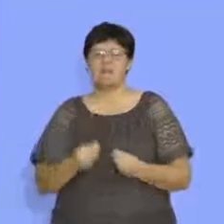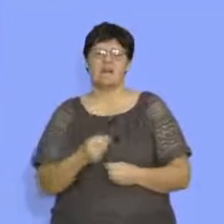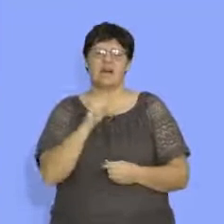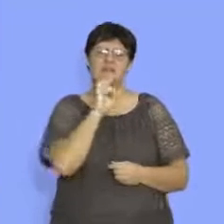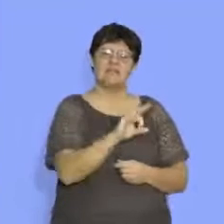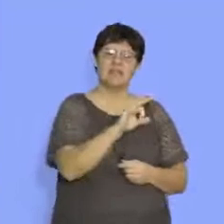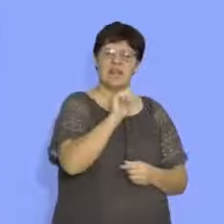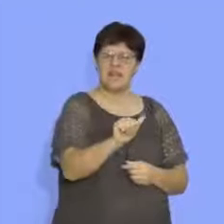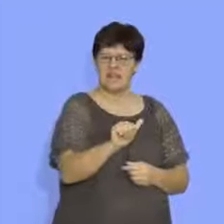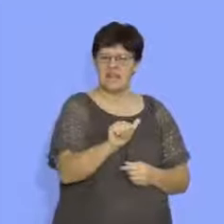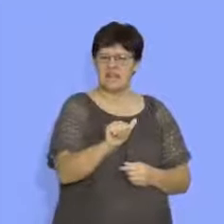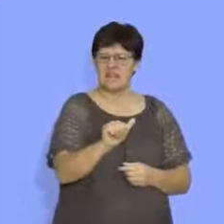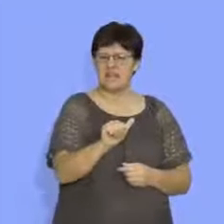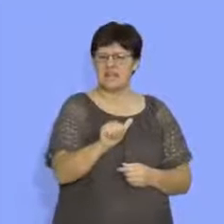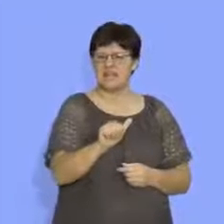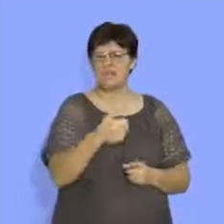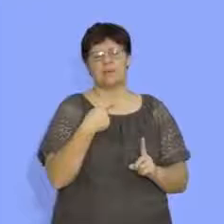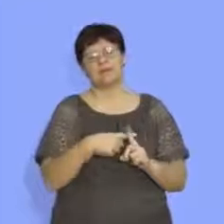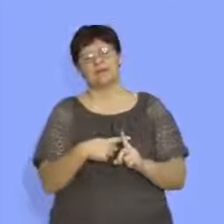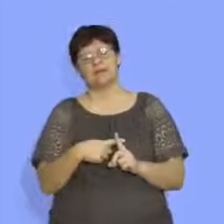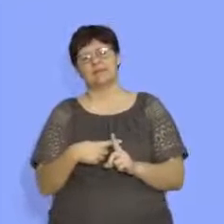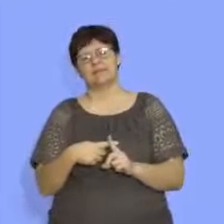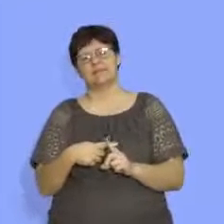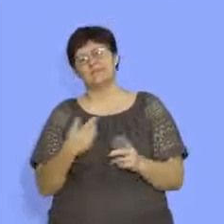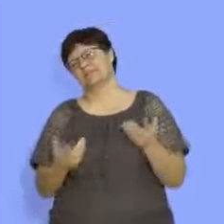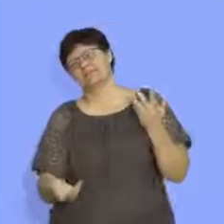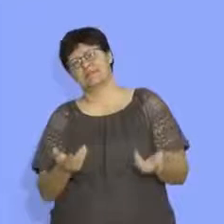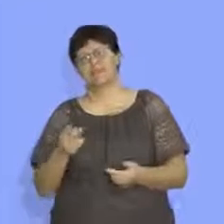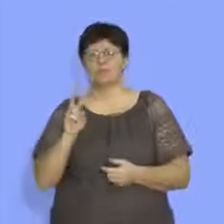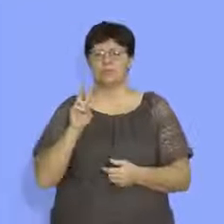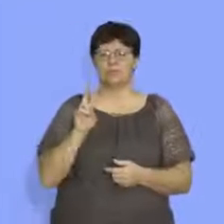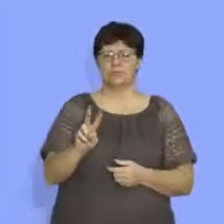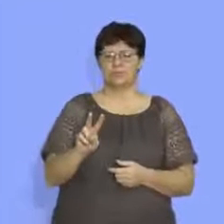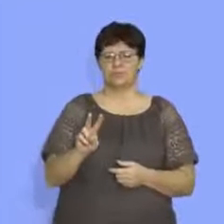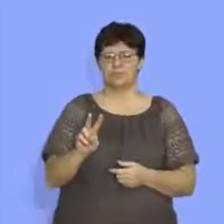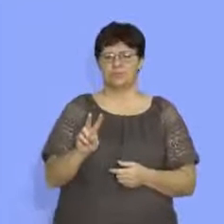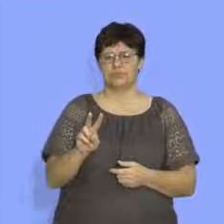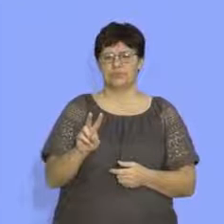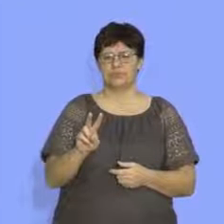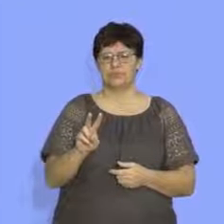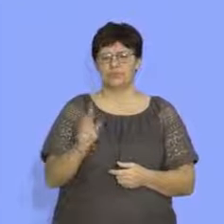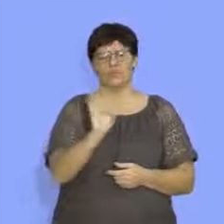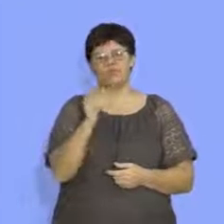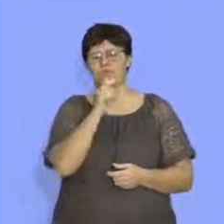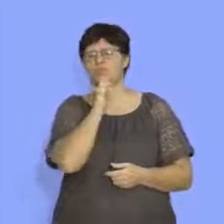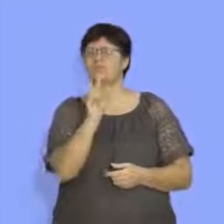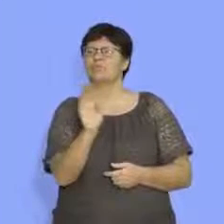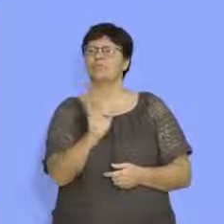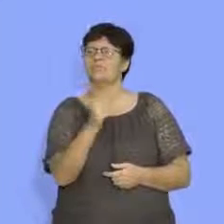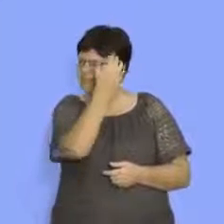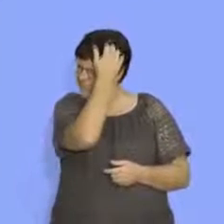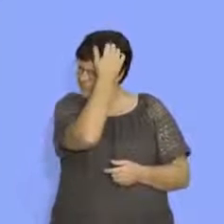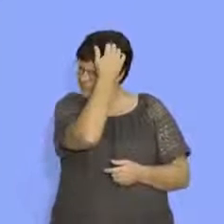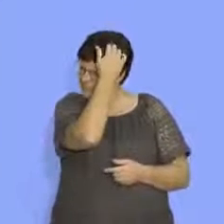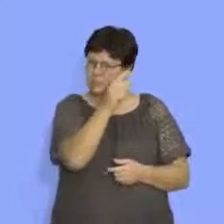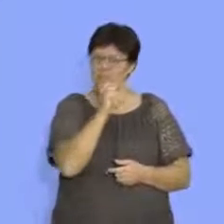have 3A plus maybe 2, actually let me not use 2B,